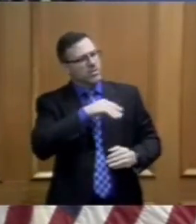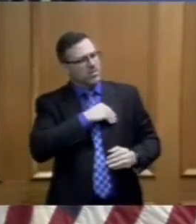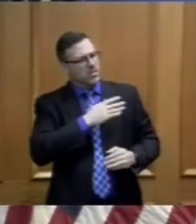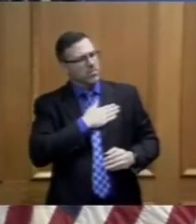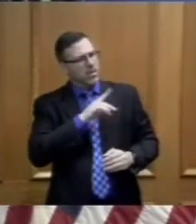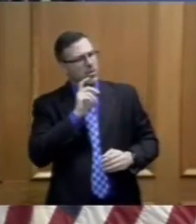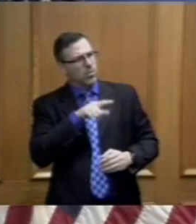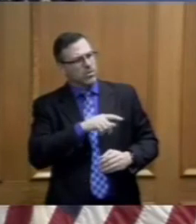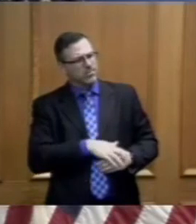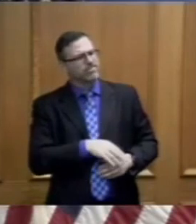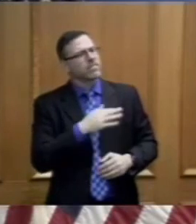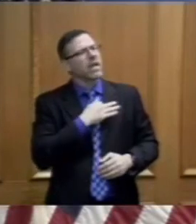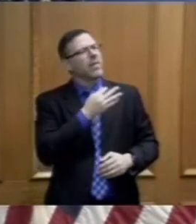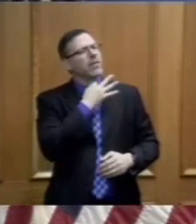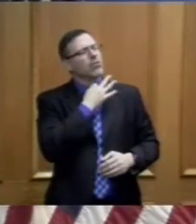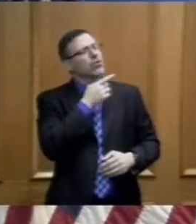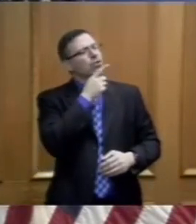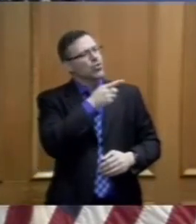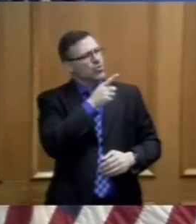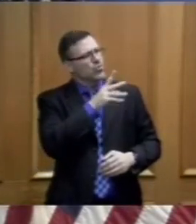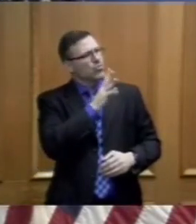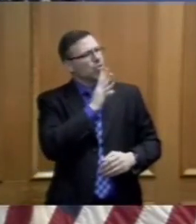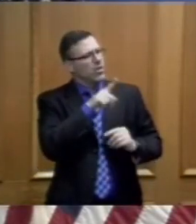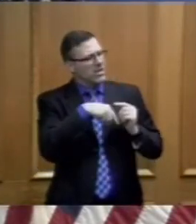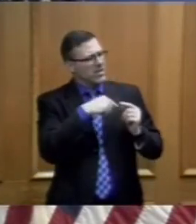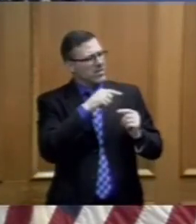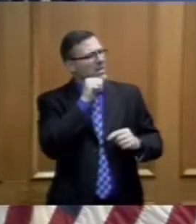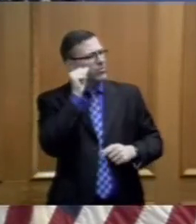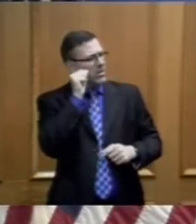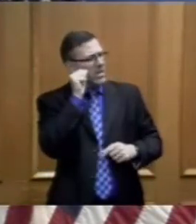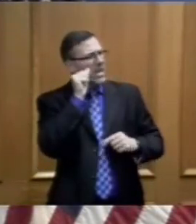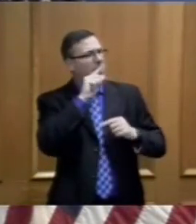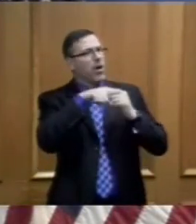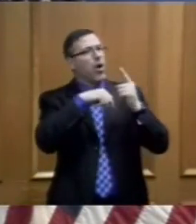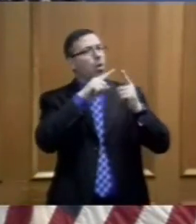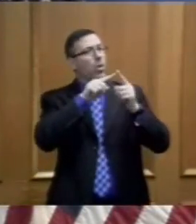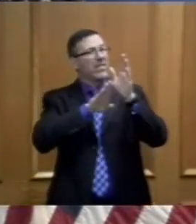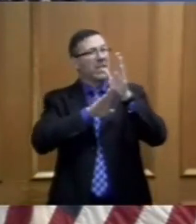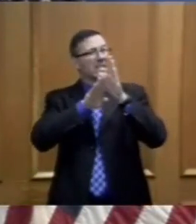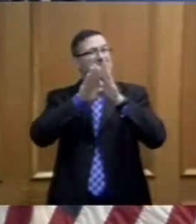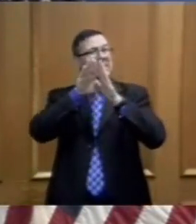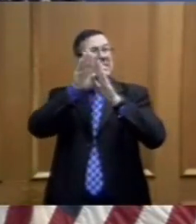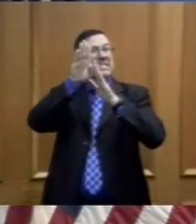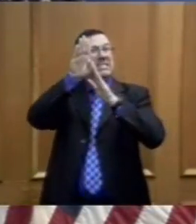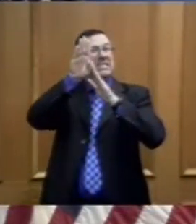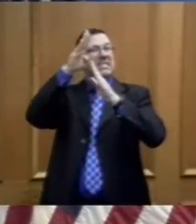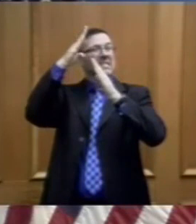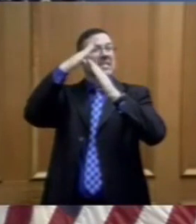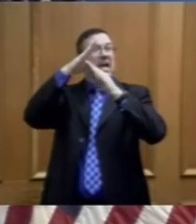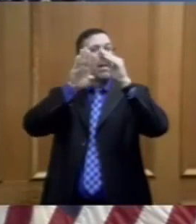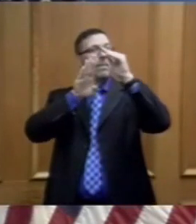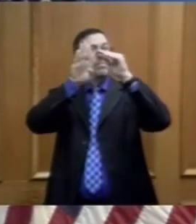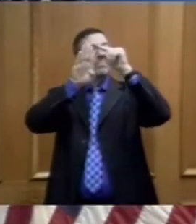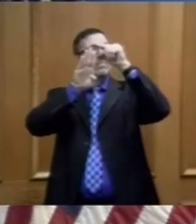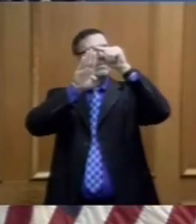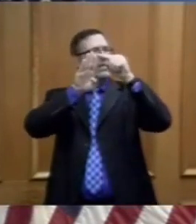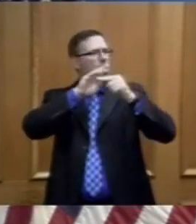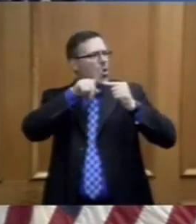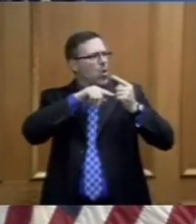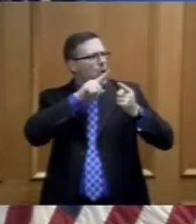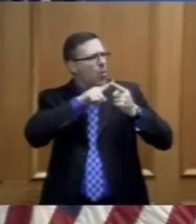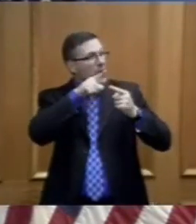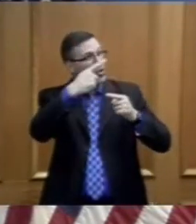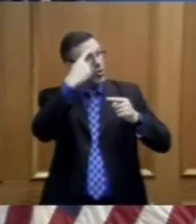if you talked yesterday about projecting when the peak will be. So when at this point do you see the peak need